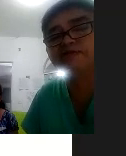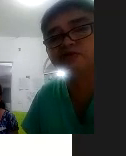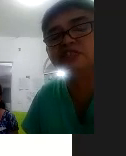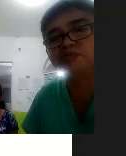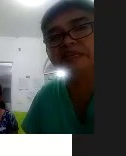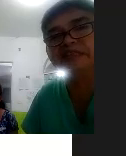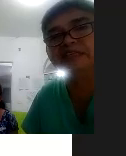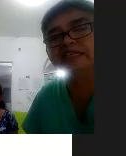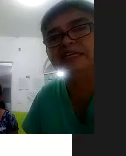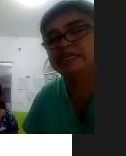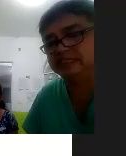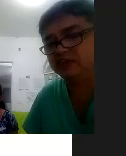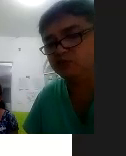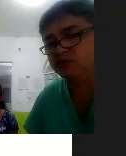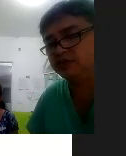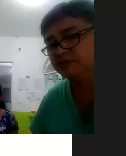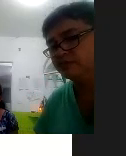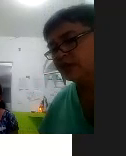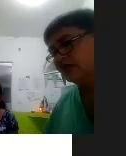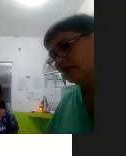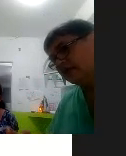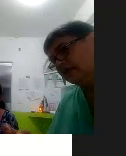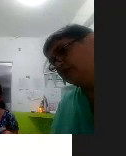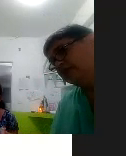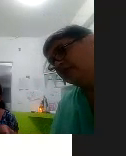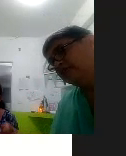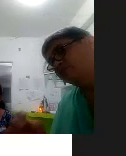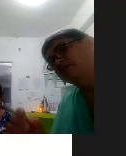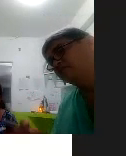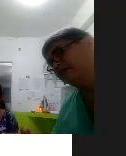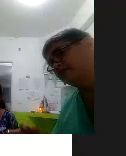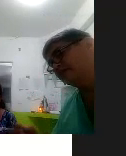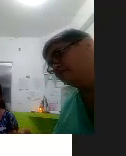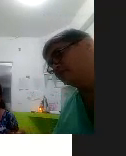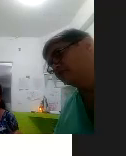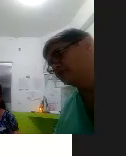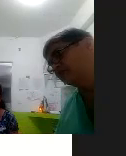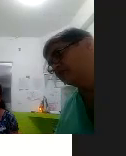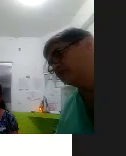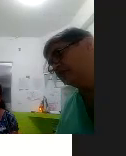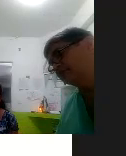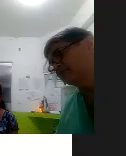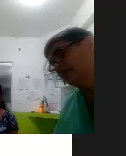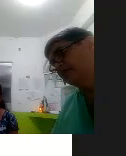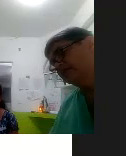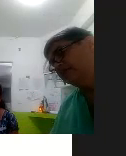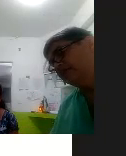have respect in the community. Una de las participantes está preguntando